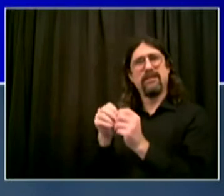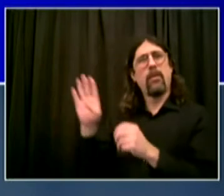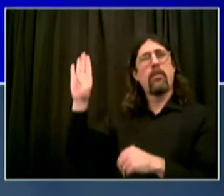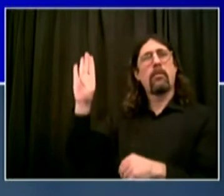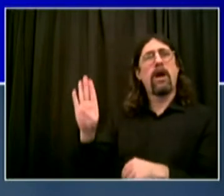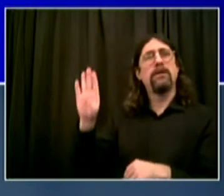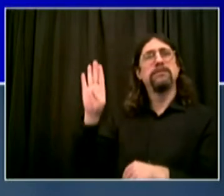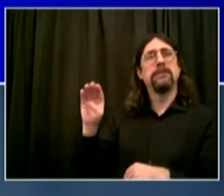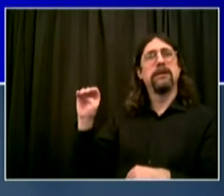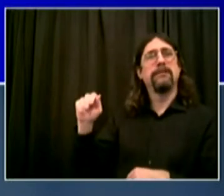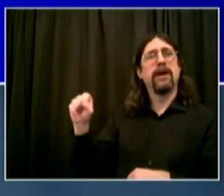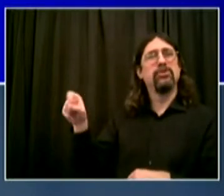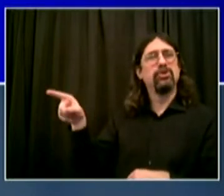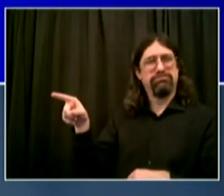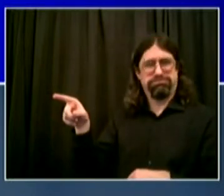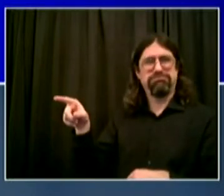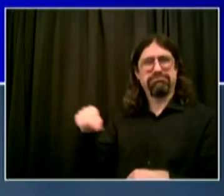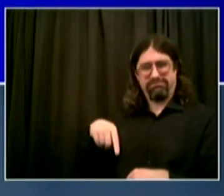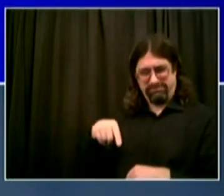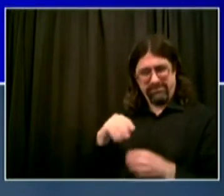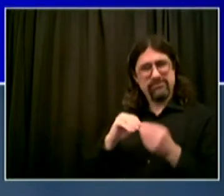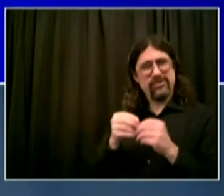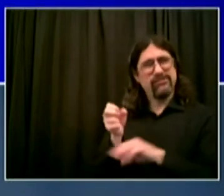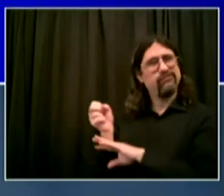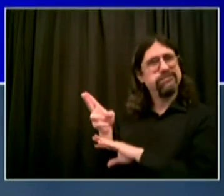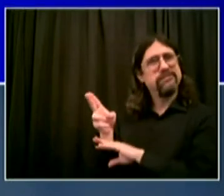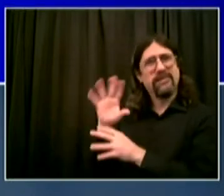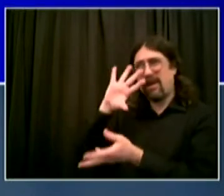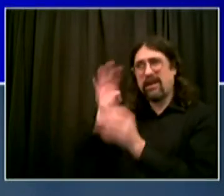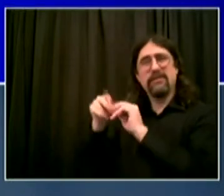those, not most, but some of those are second doses. So